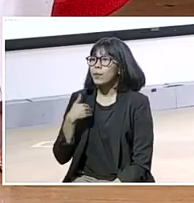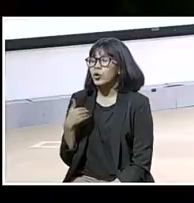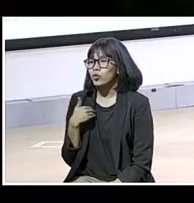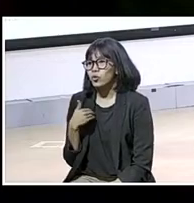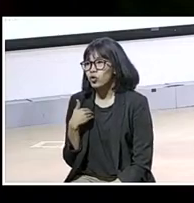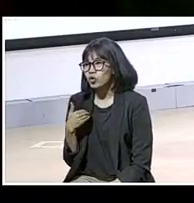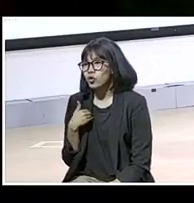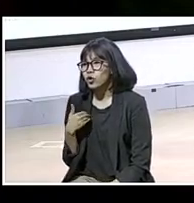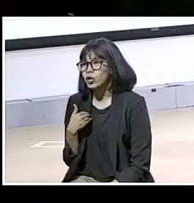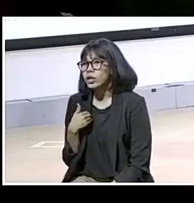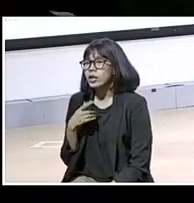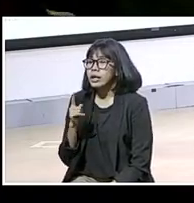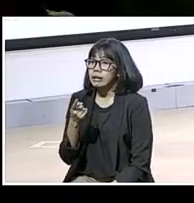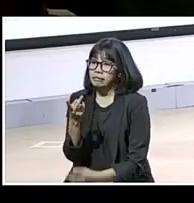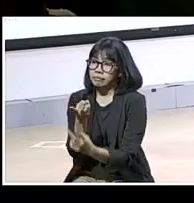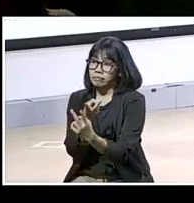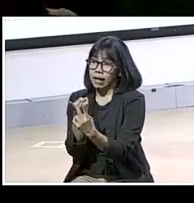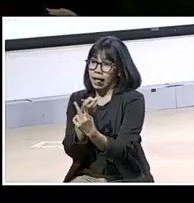What do you think?